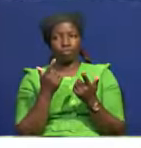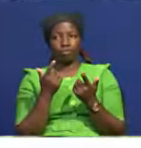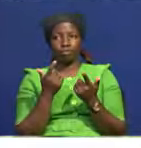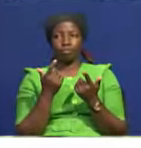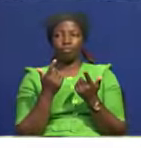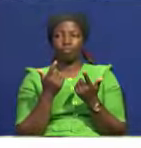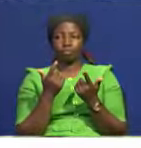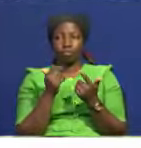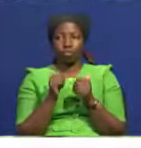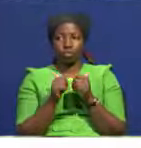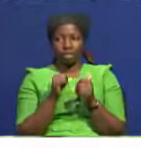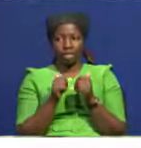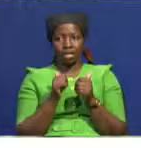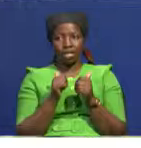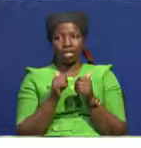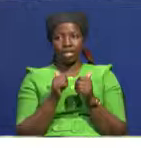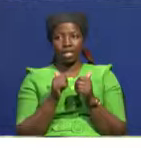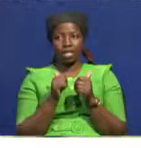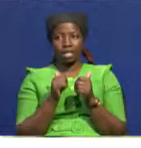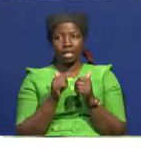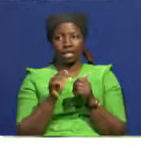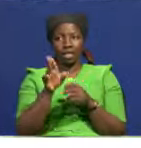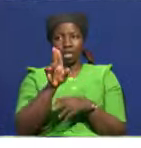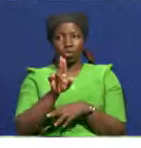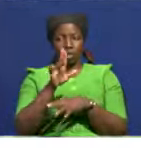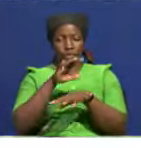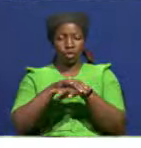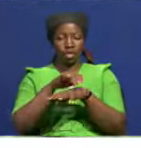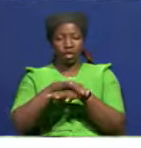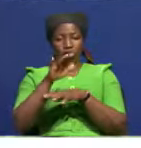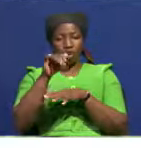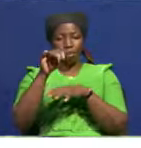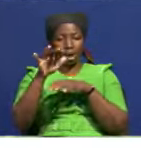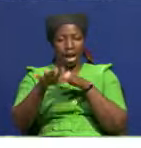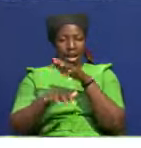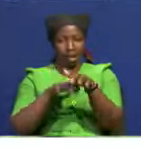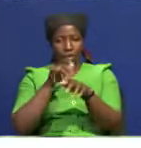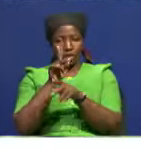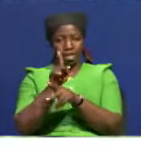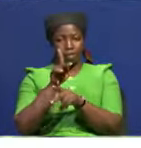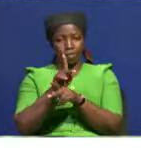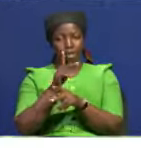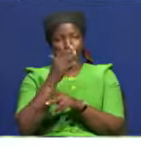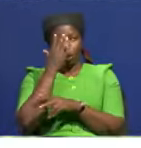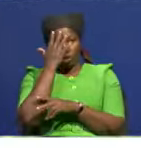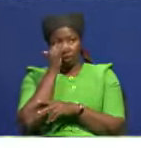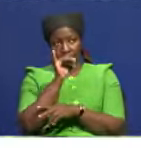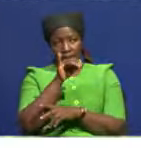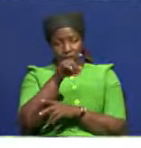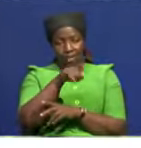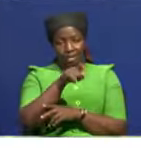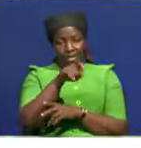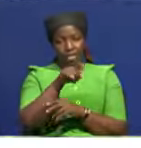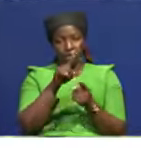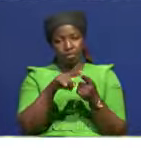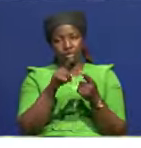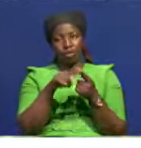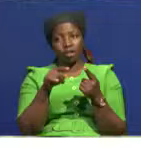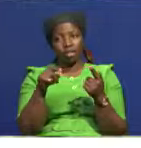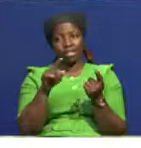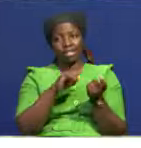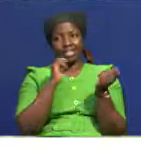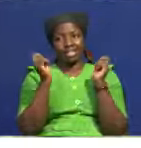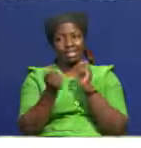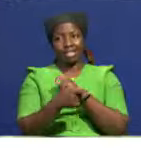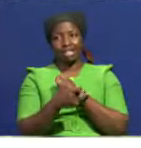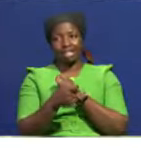from which they used to get from livestock. And as such, we need to completely